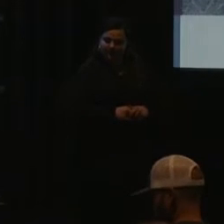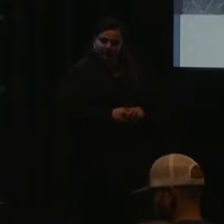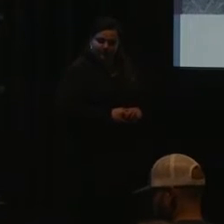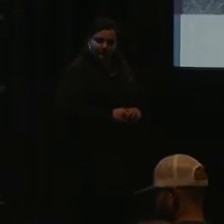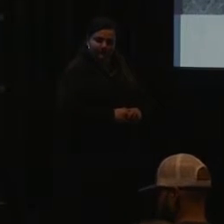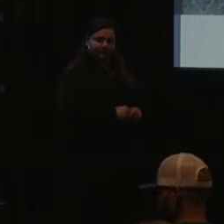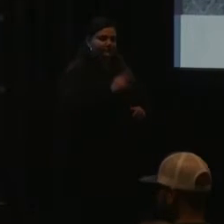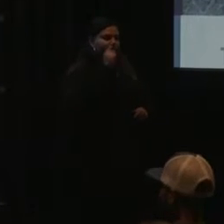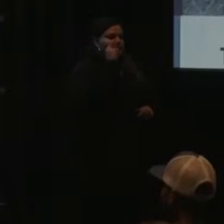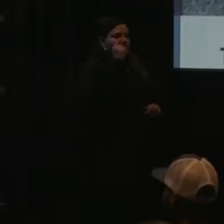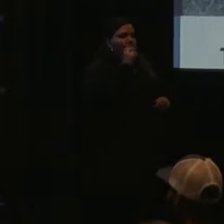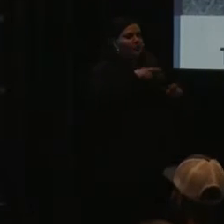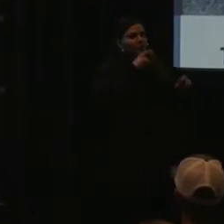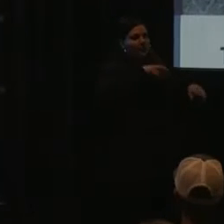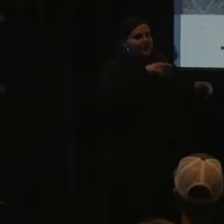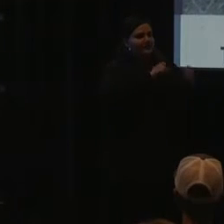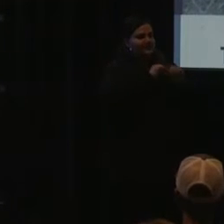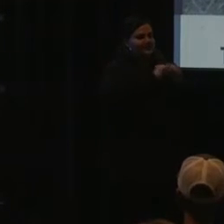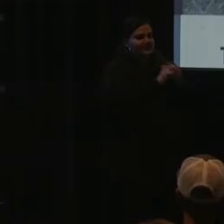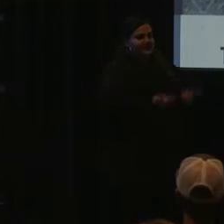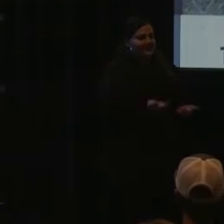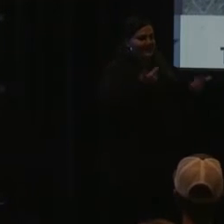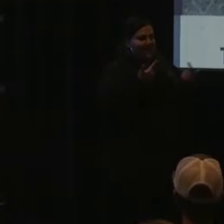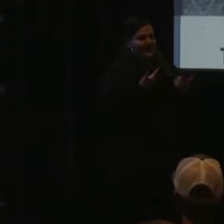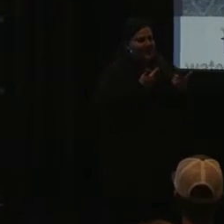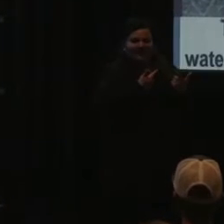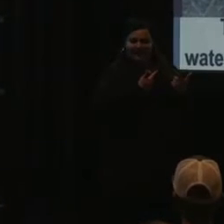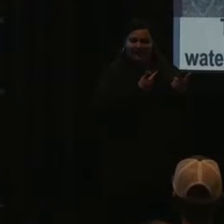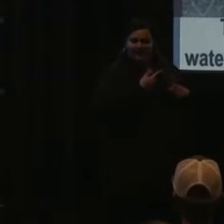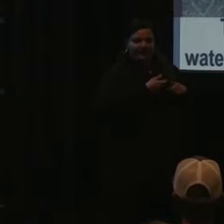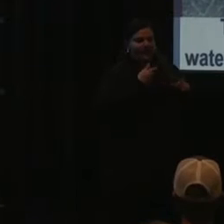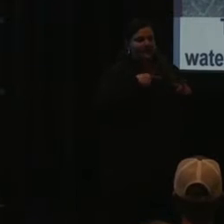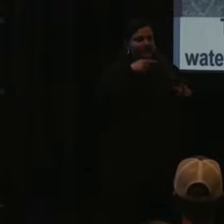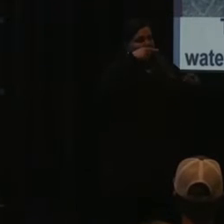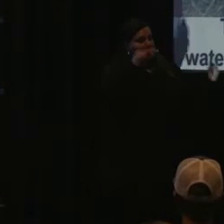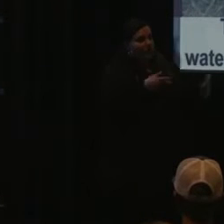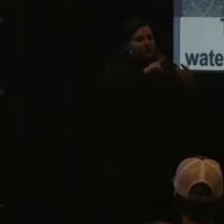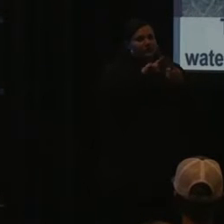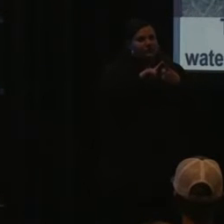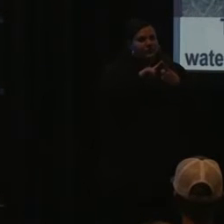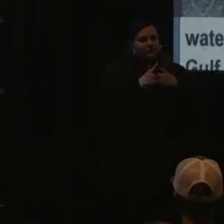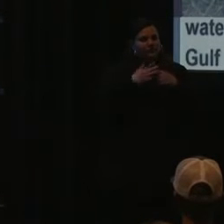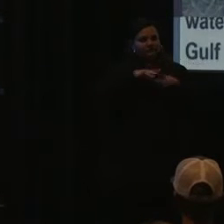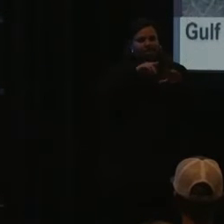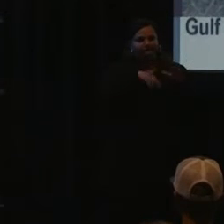The San Antonio River sustains life from its headwaters here in San Antonio all the way to the Gulf Coast.